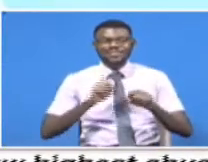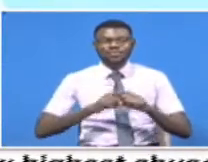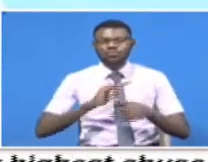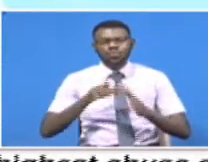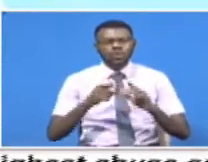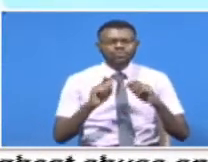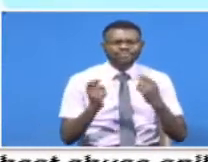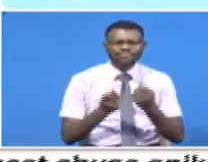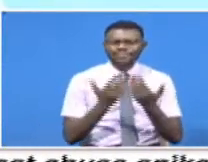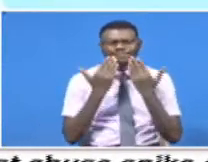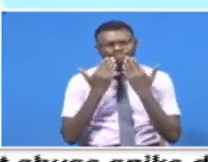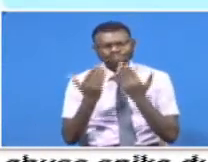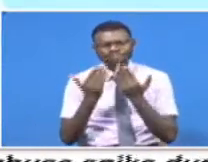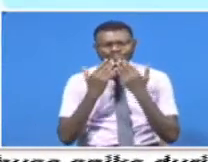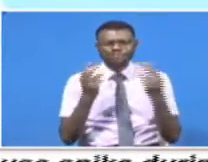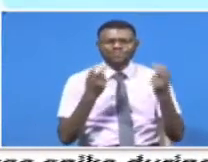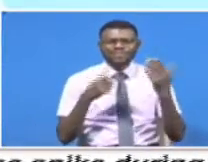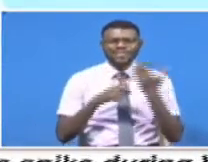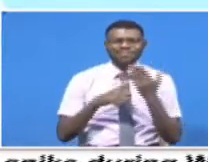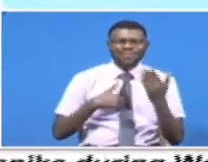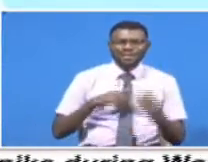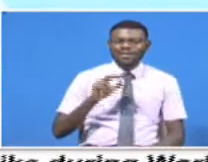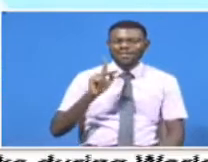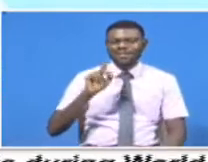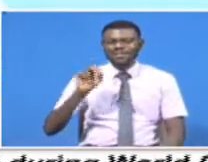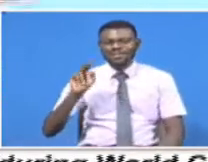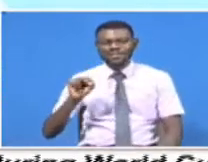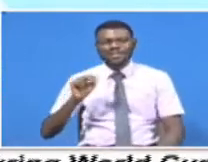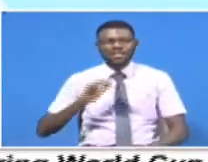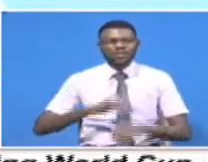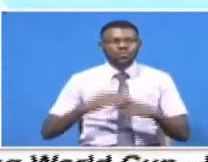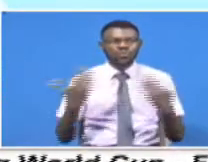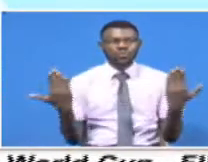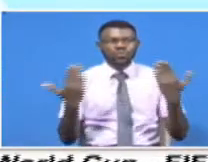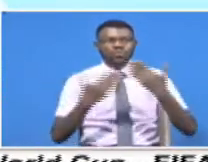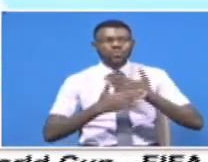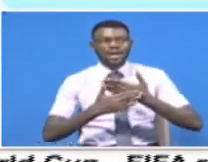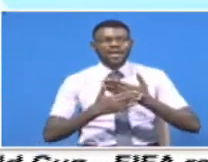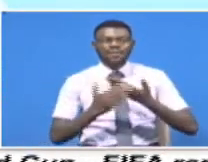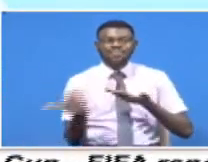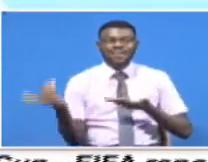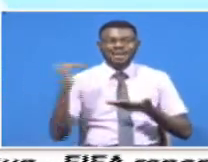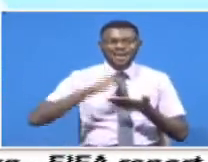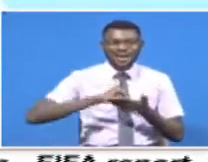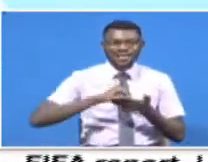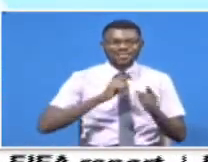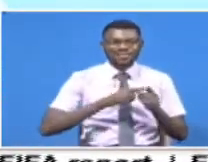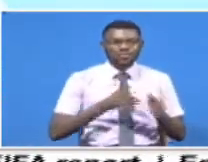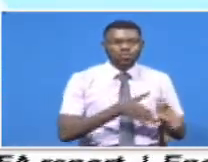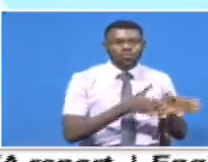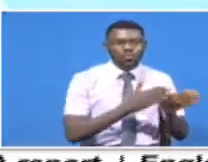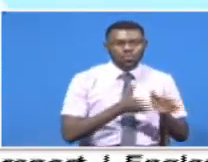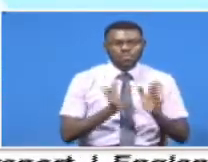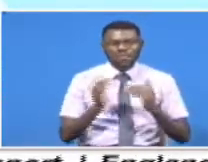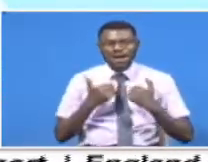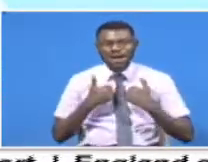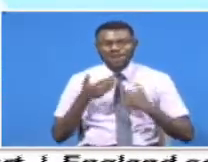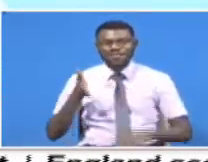team, thank you so much for watching. My name is Kenny Jungu. Have a good night. We'll do this again whenever we have an opportunity. God bless.